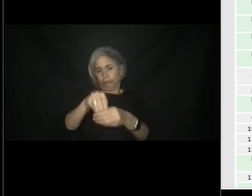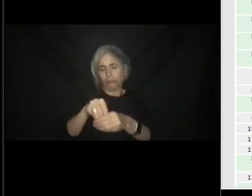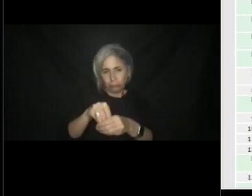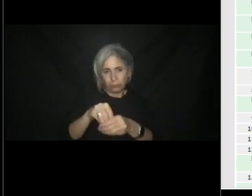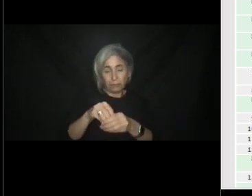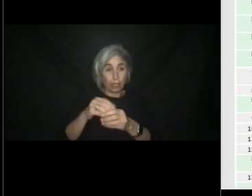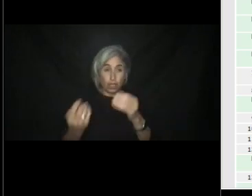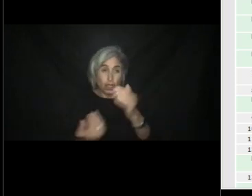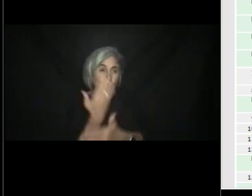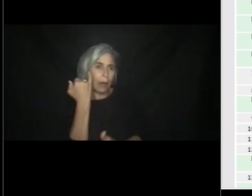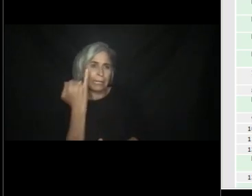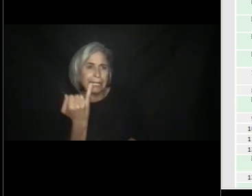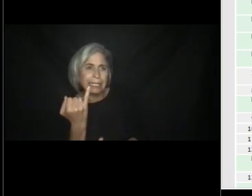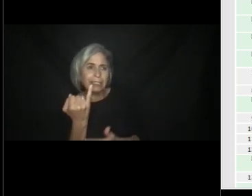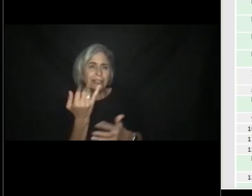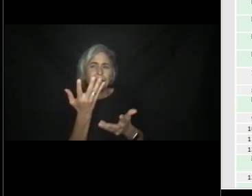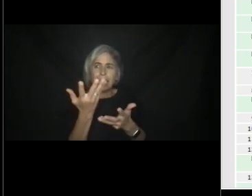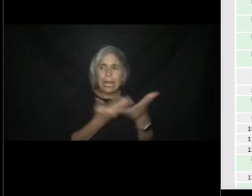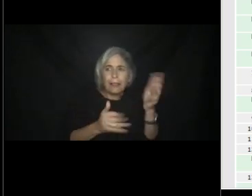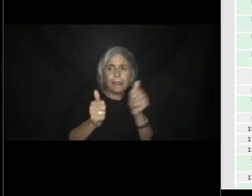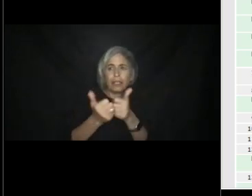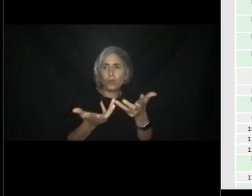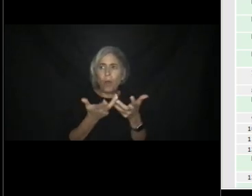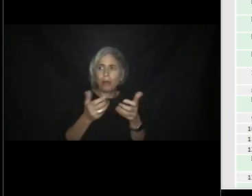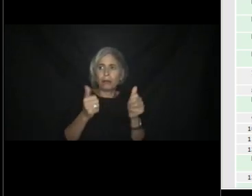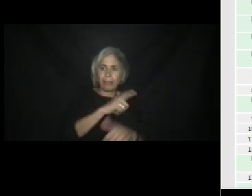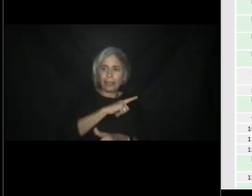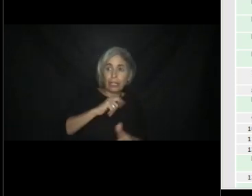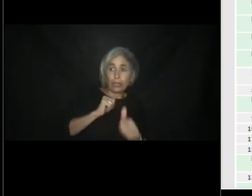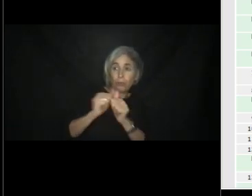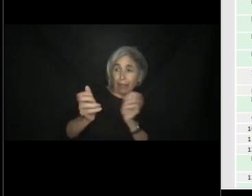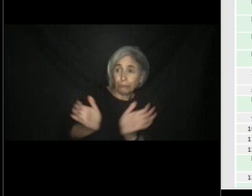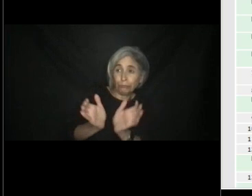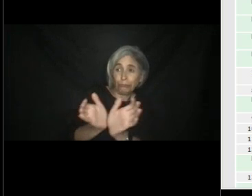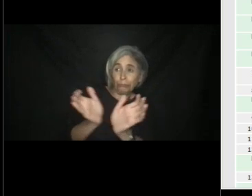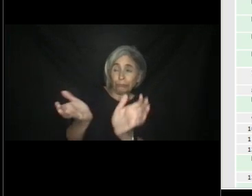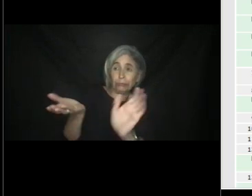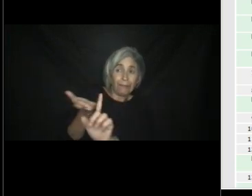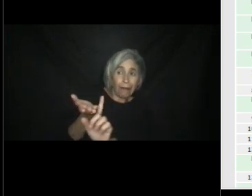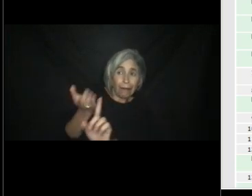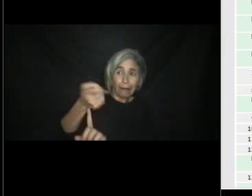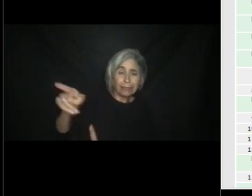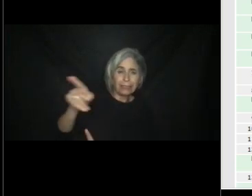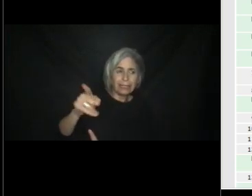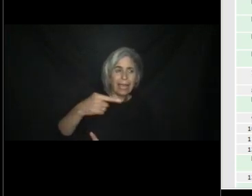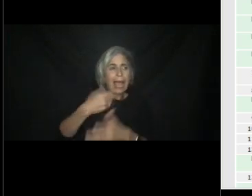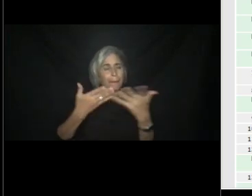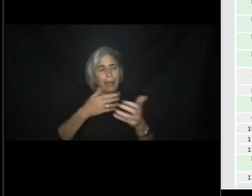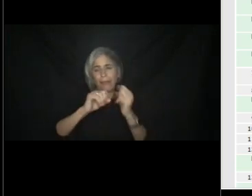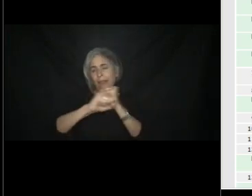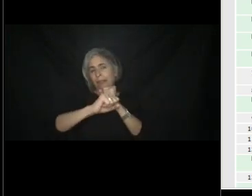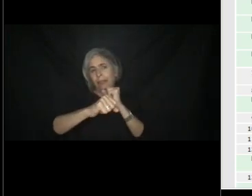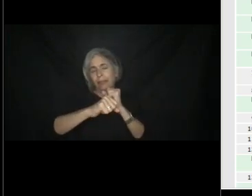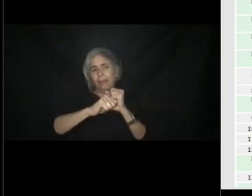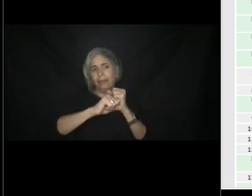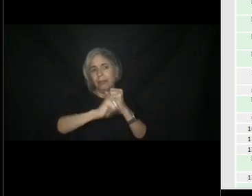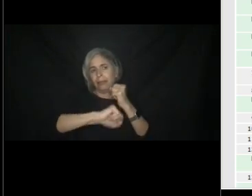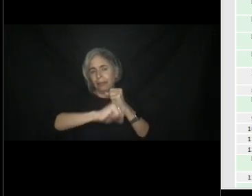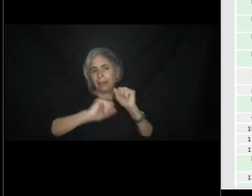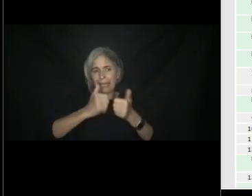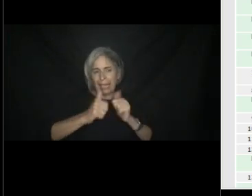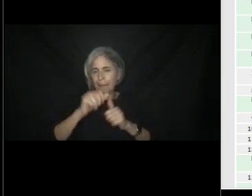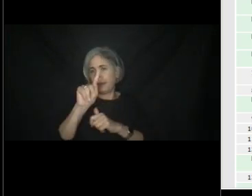initiatives, if anything we need to push legislatively, or even appropriations that we need to be starting to push, I'm on the campaign trail. I'm meeting with these people that are running for